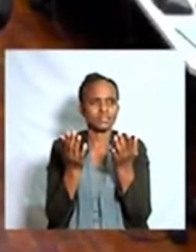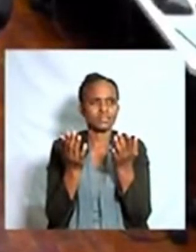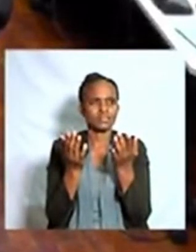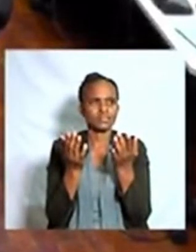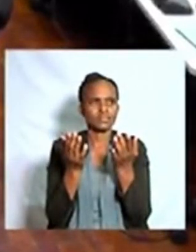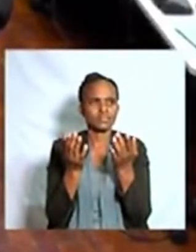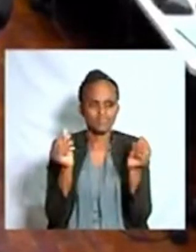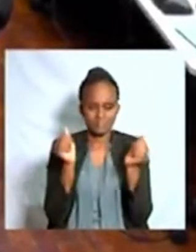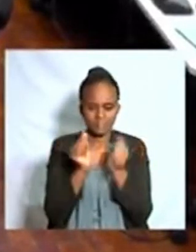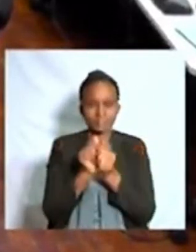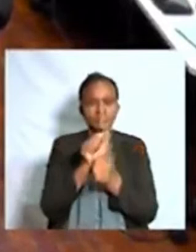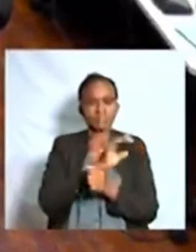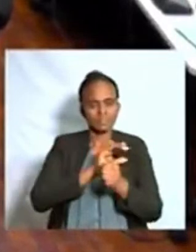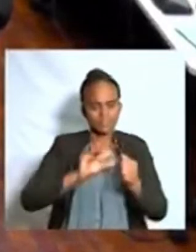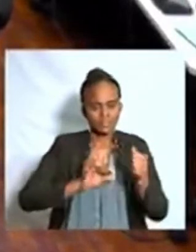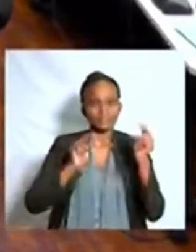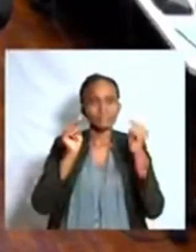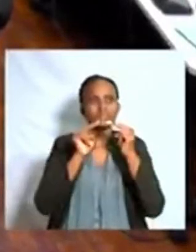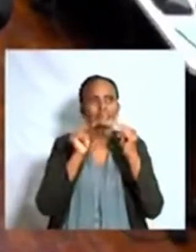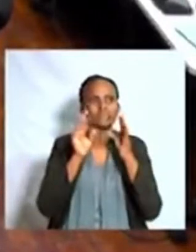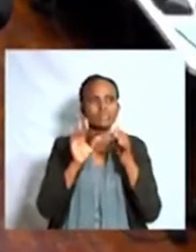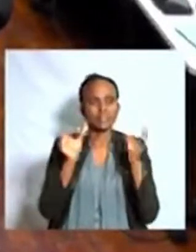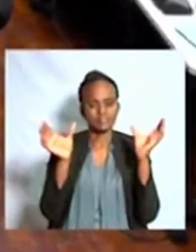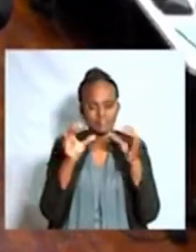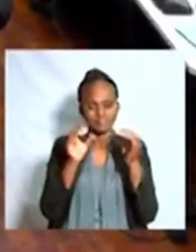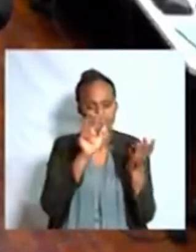with the contractor.